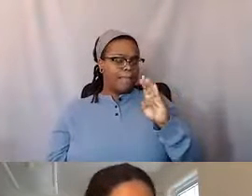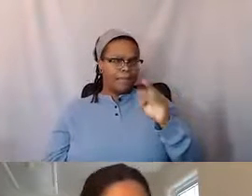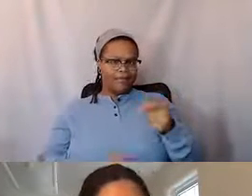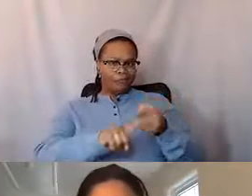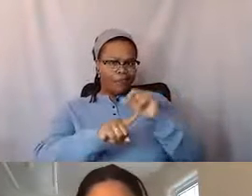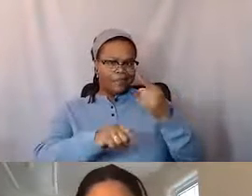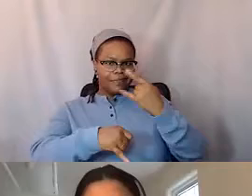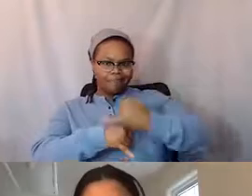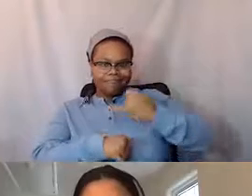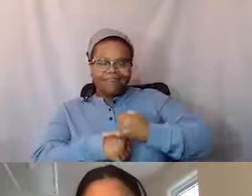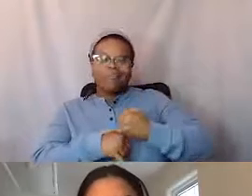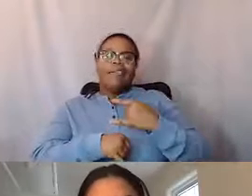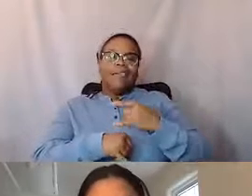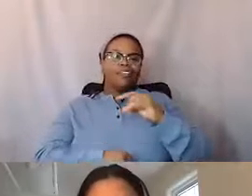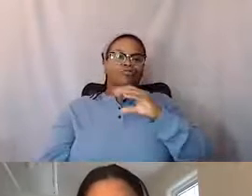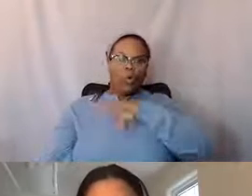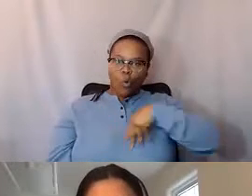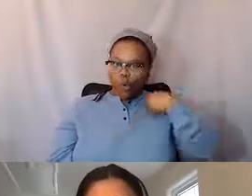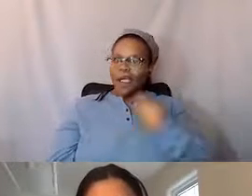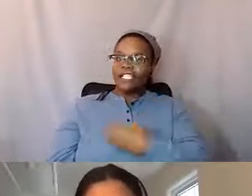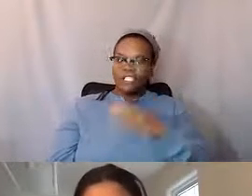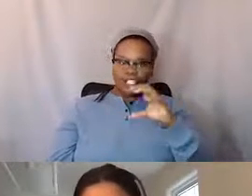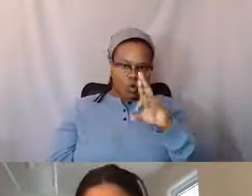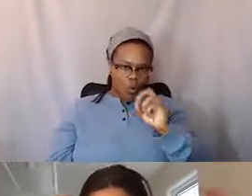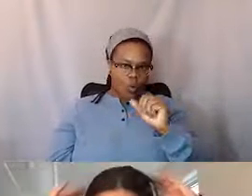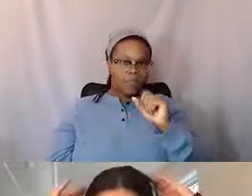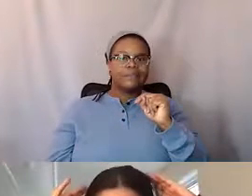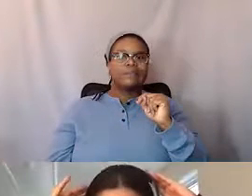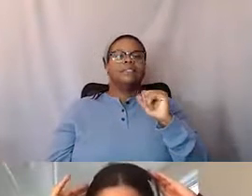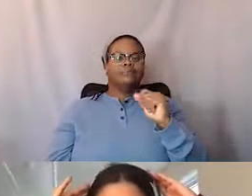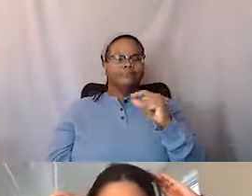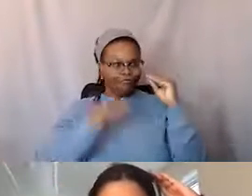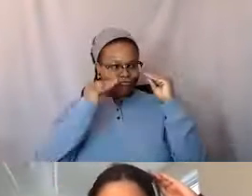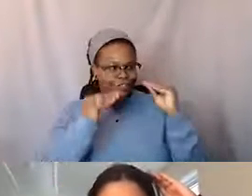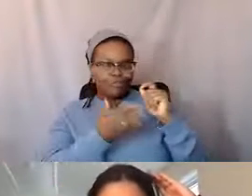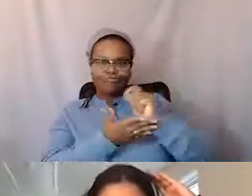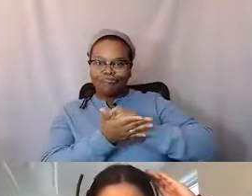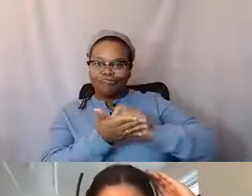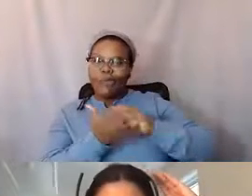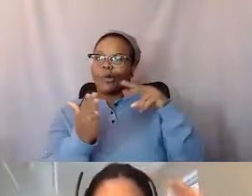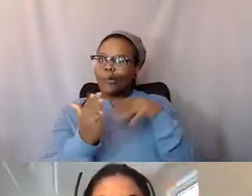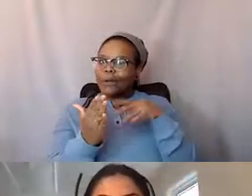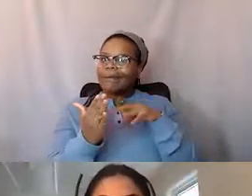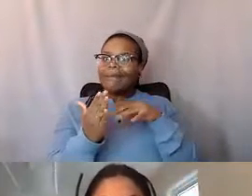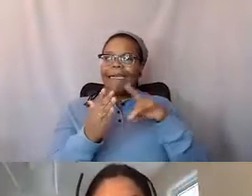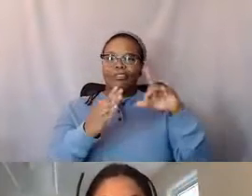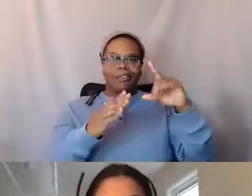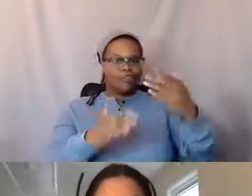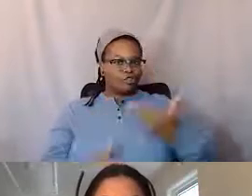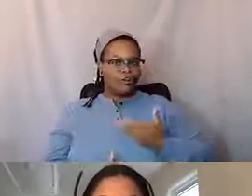in Zagreb. And I teach writing courses, critical reading and writing seminar, and introduction to academic